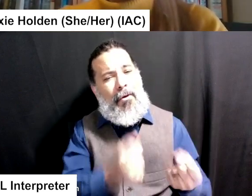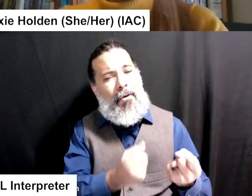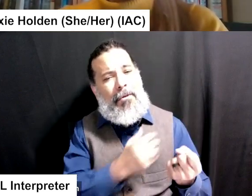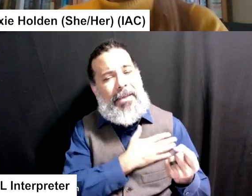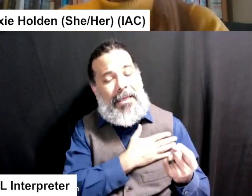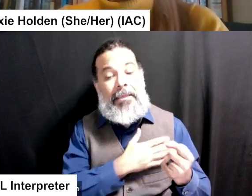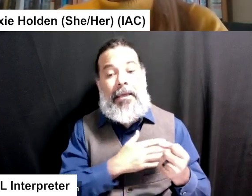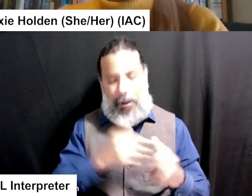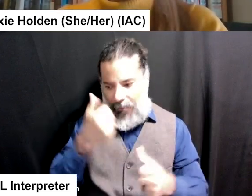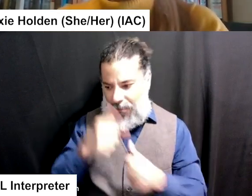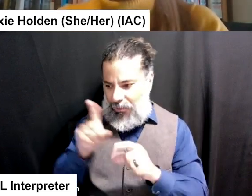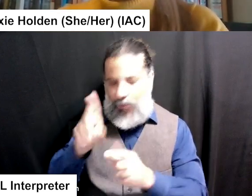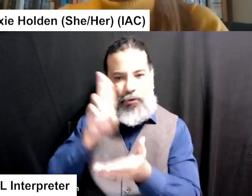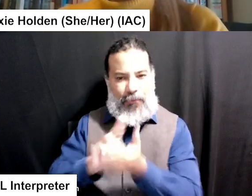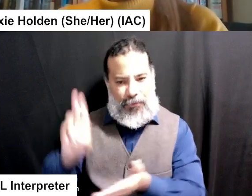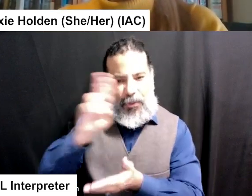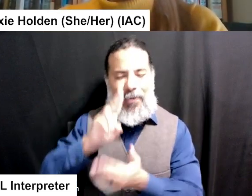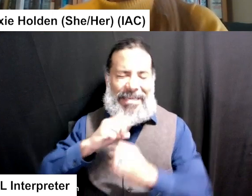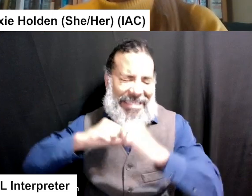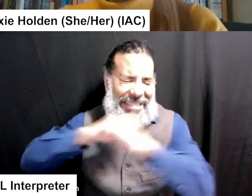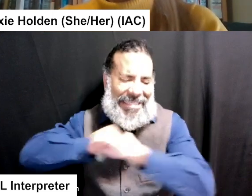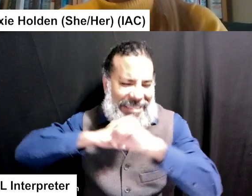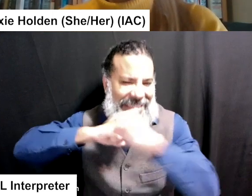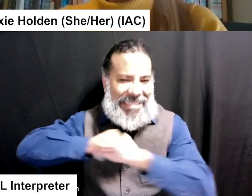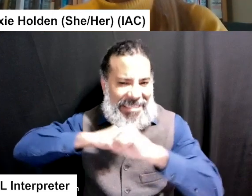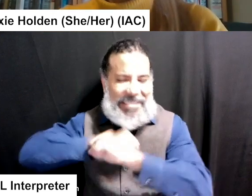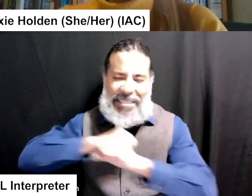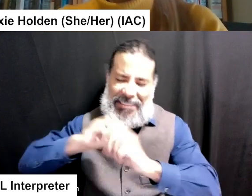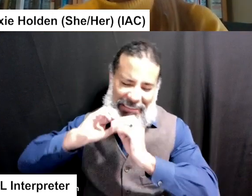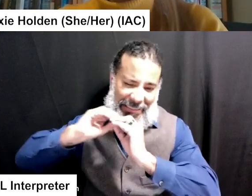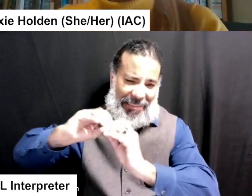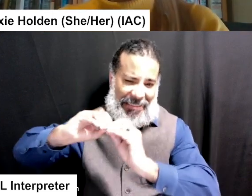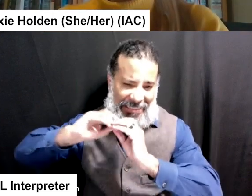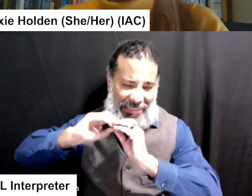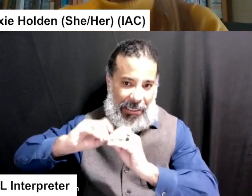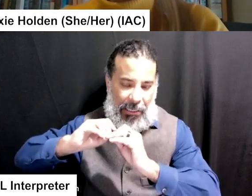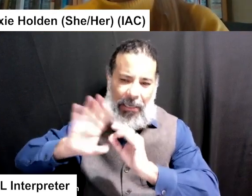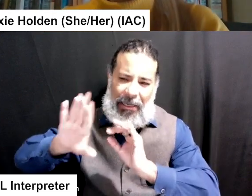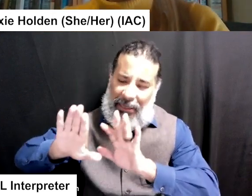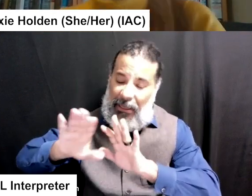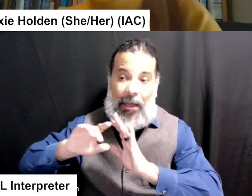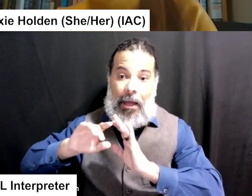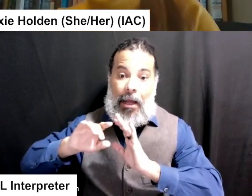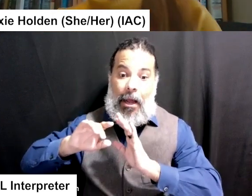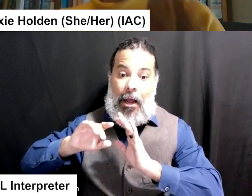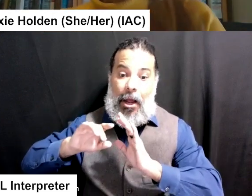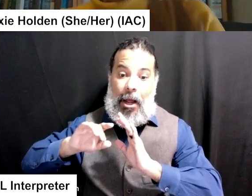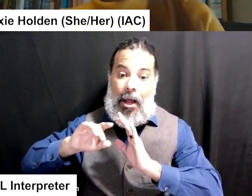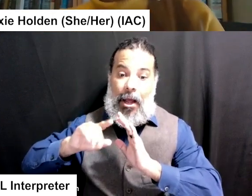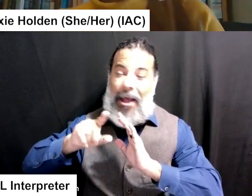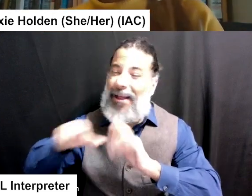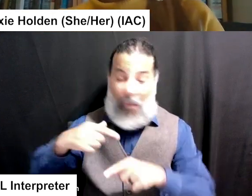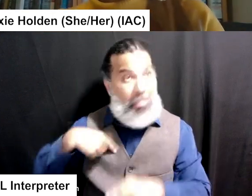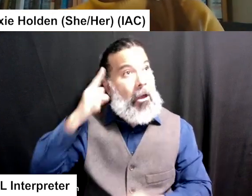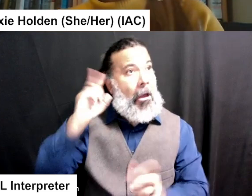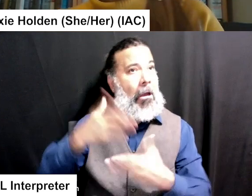remember in our university, we had to fight so hard for them to see what we thought was common